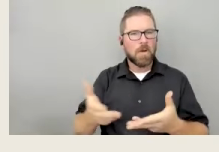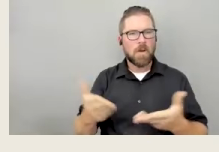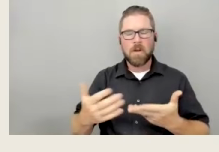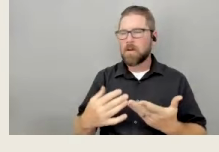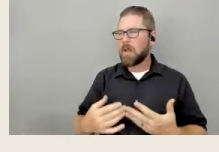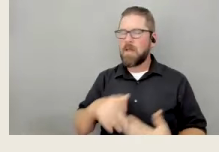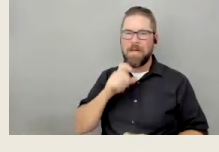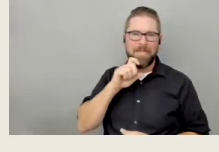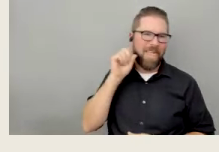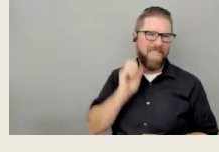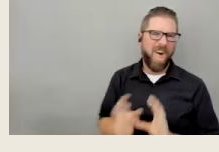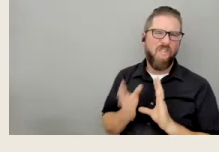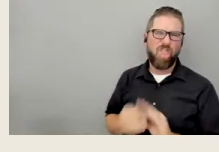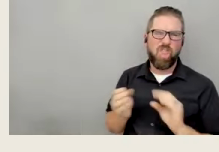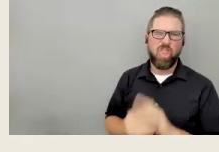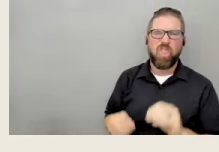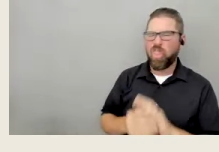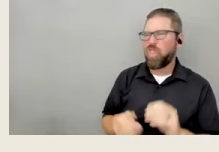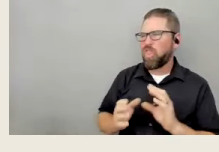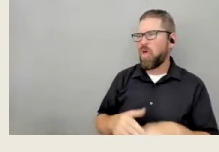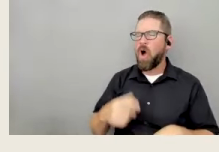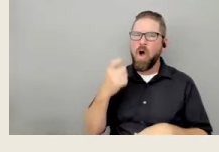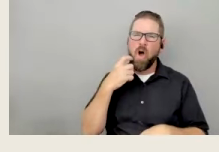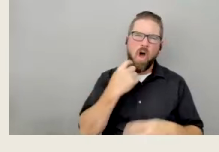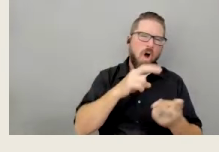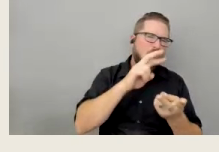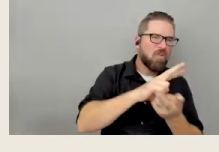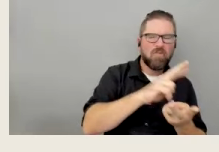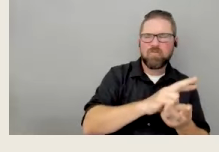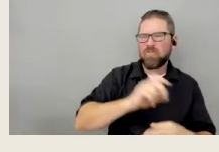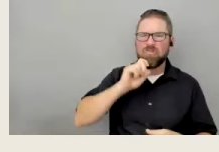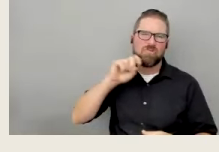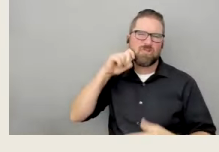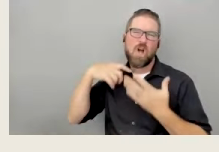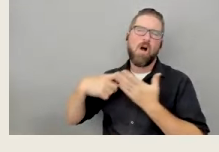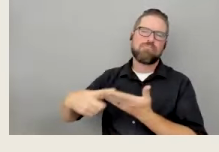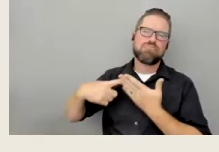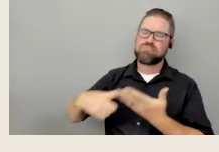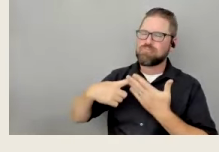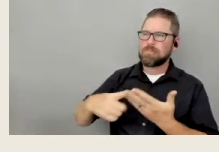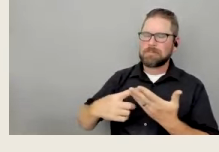to balance relationships with this kind of stuff too, you know?